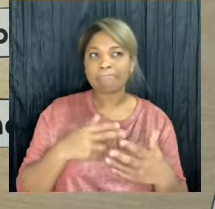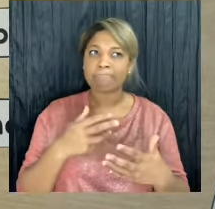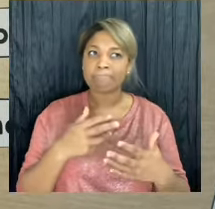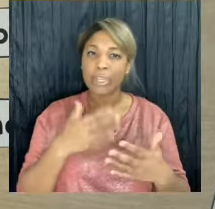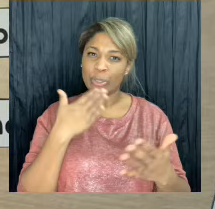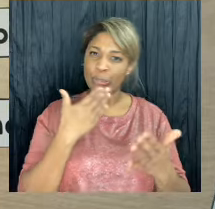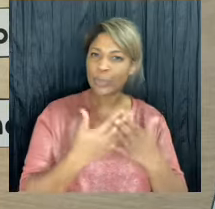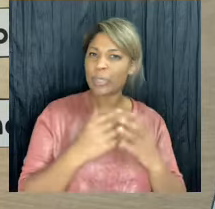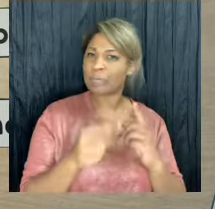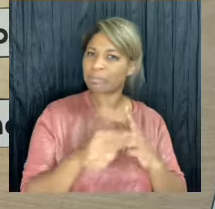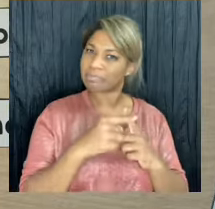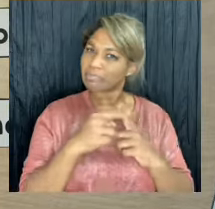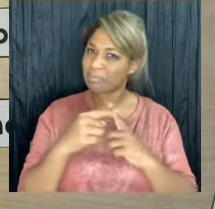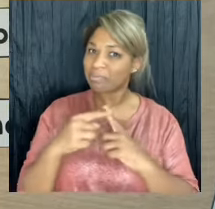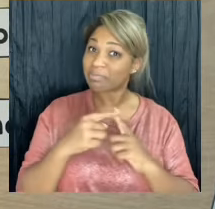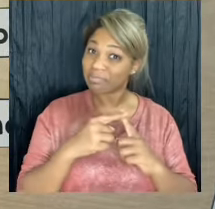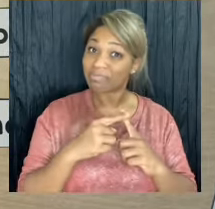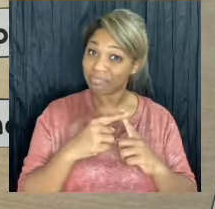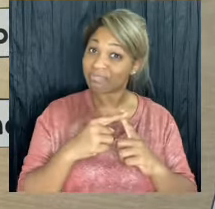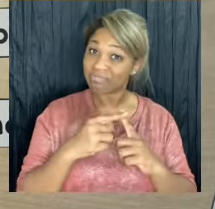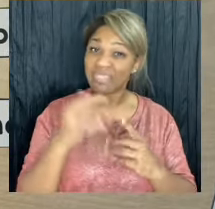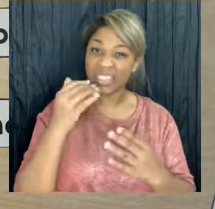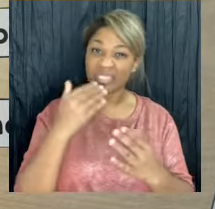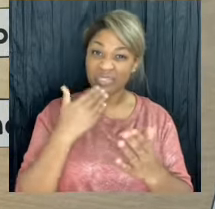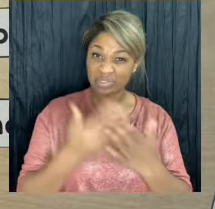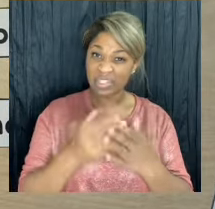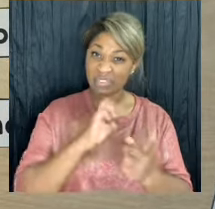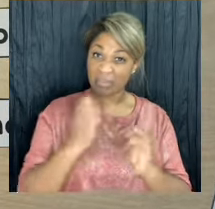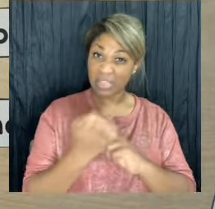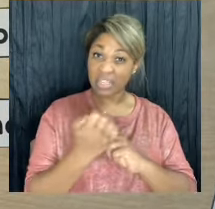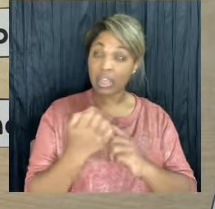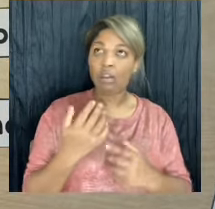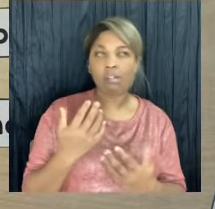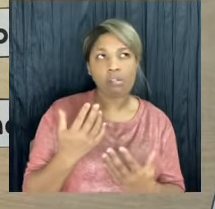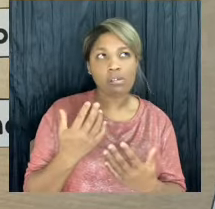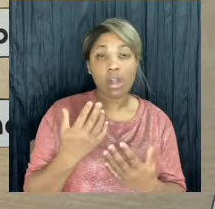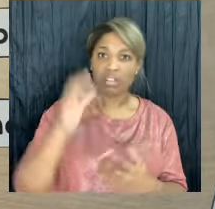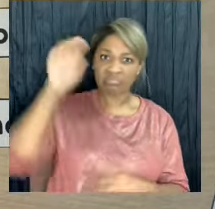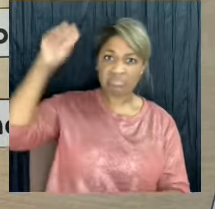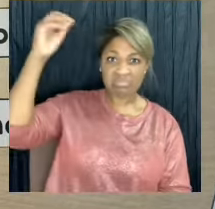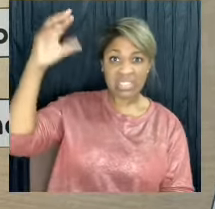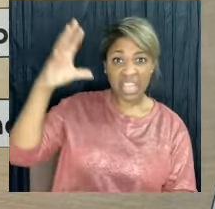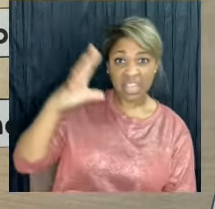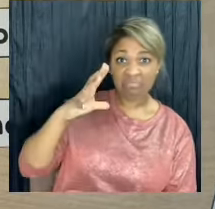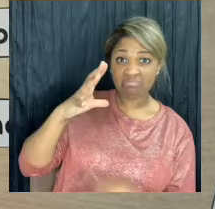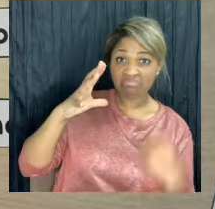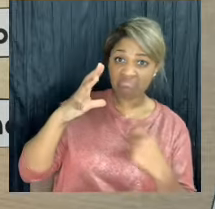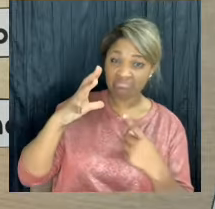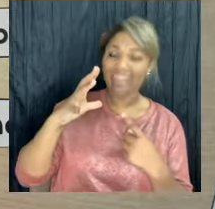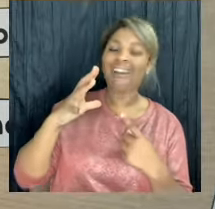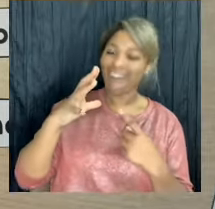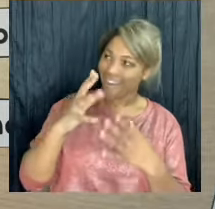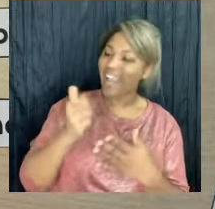in a good way if it's a good environment. Maybe the sunlight is just enough to help them live.